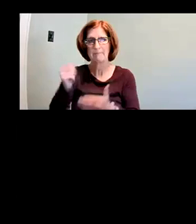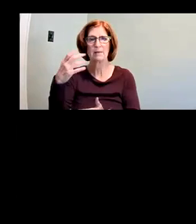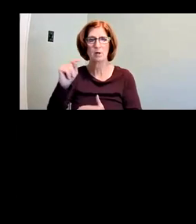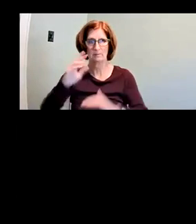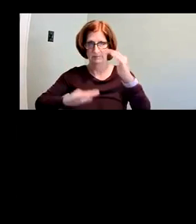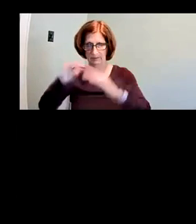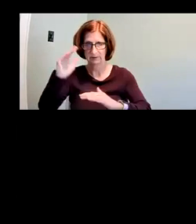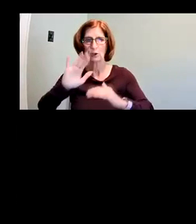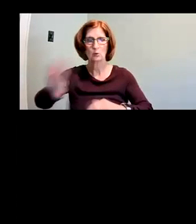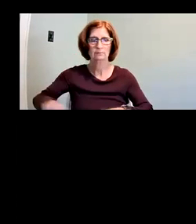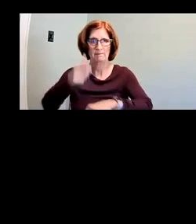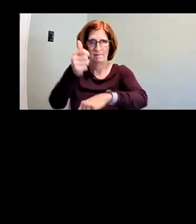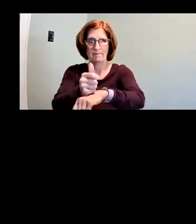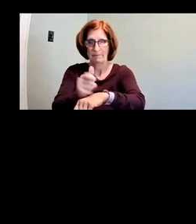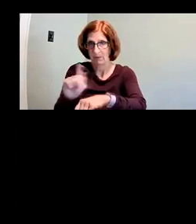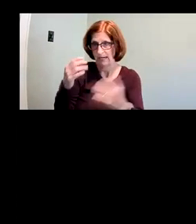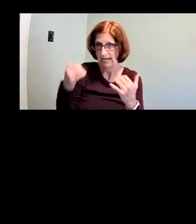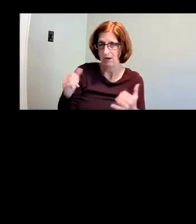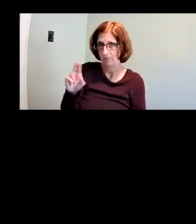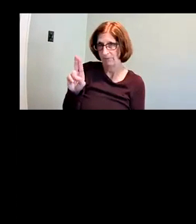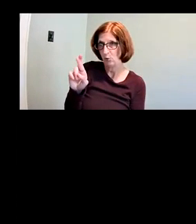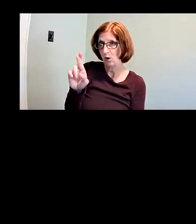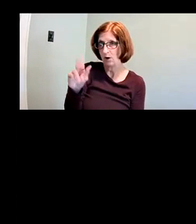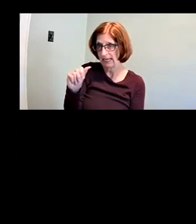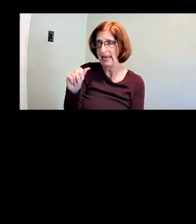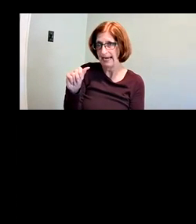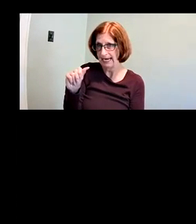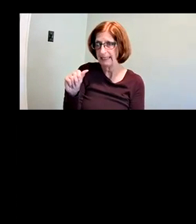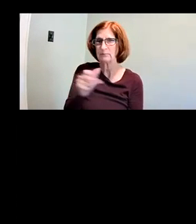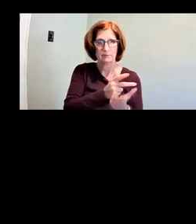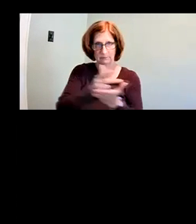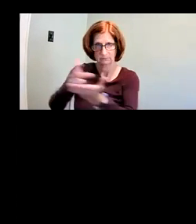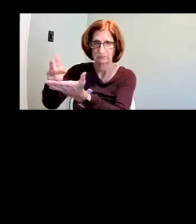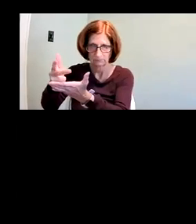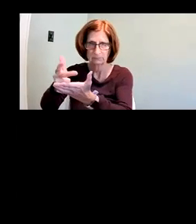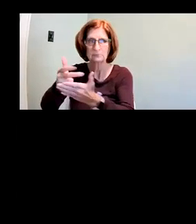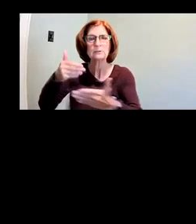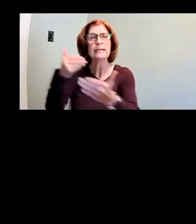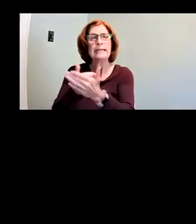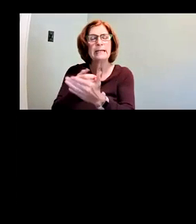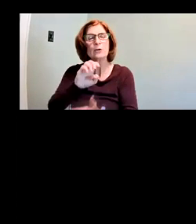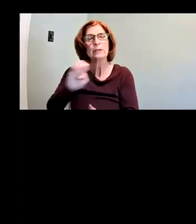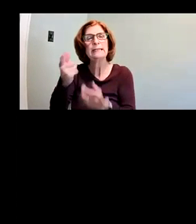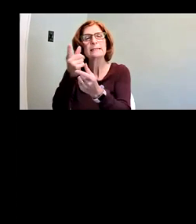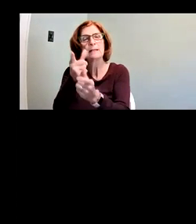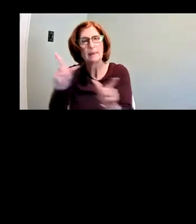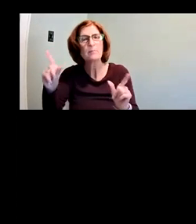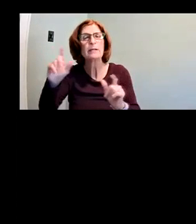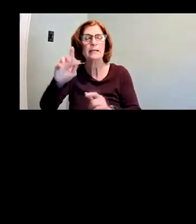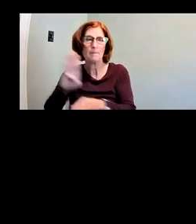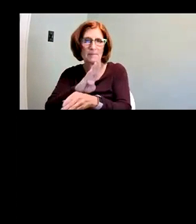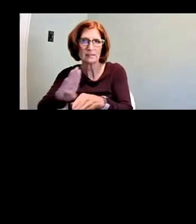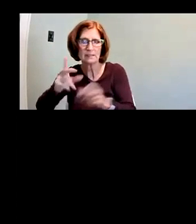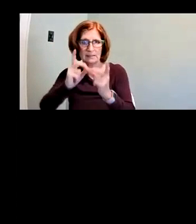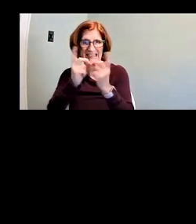going to be constructed on what's currently a URA-owned surface parking lot on the edge of the East Liberty Business District. Of the